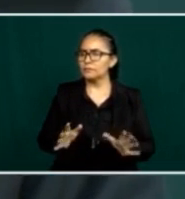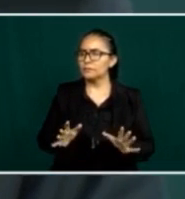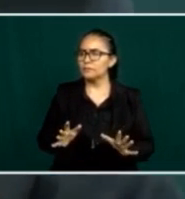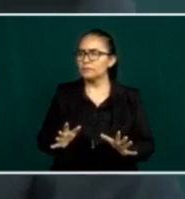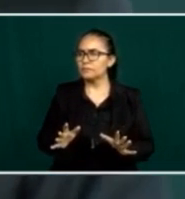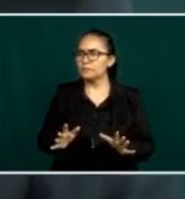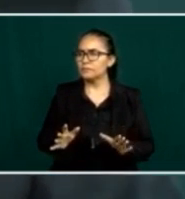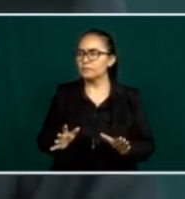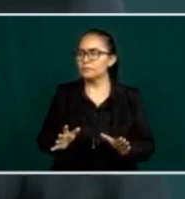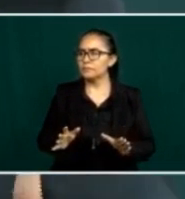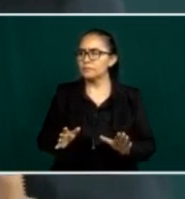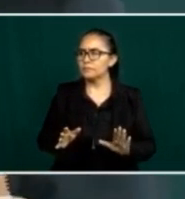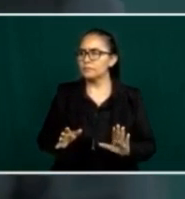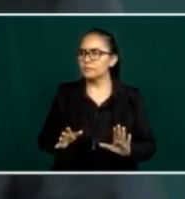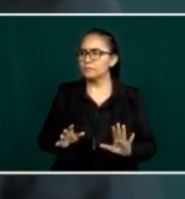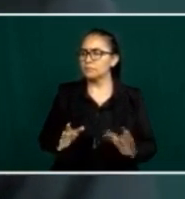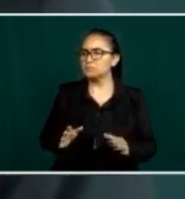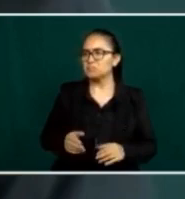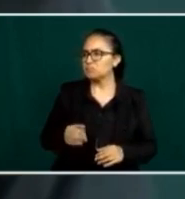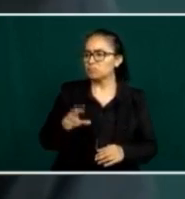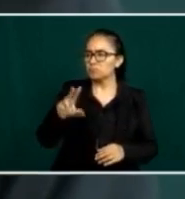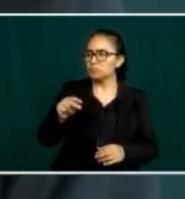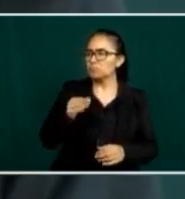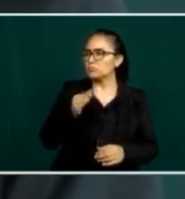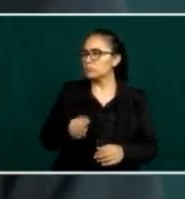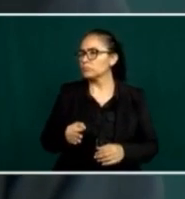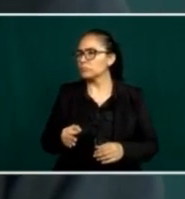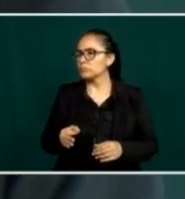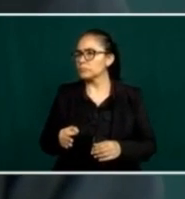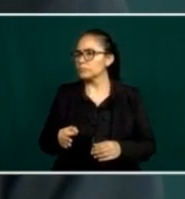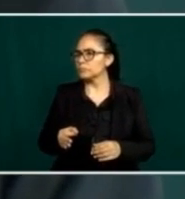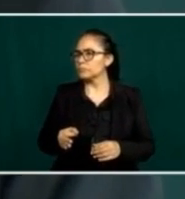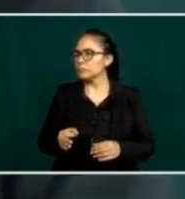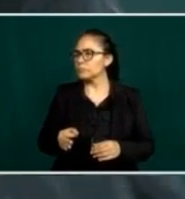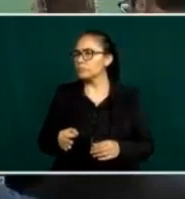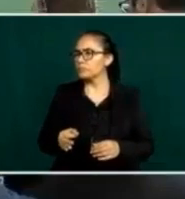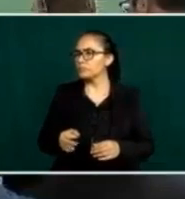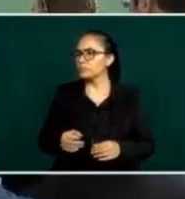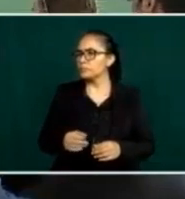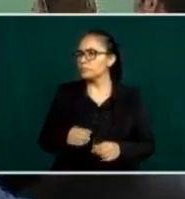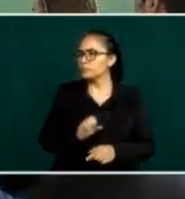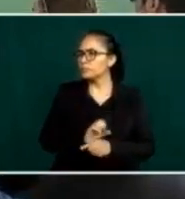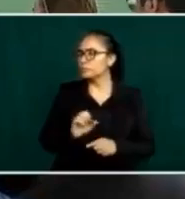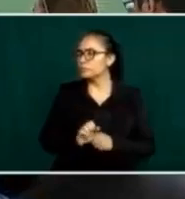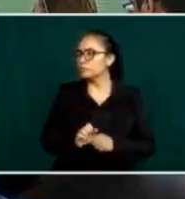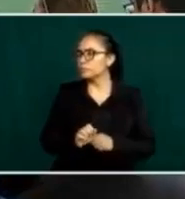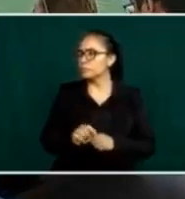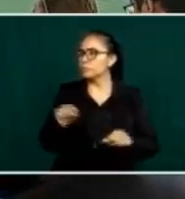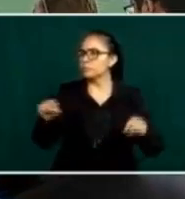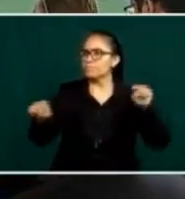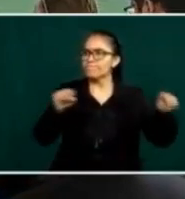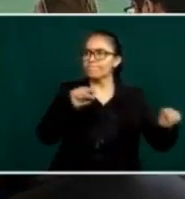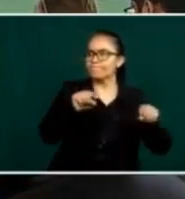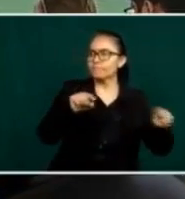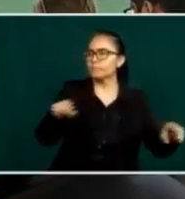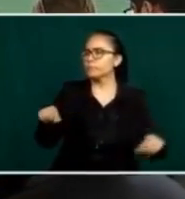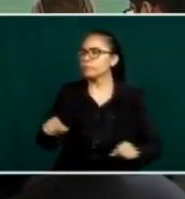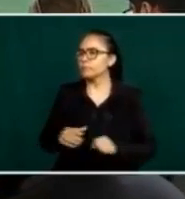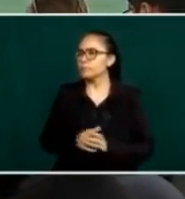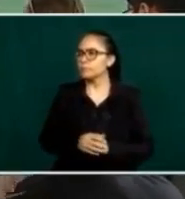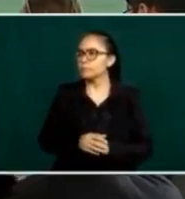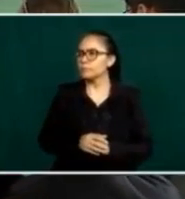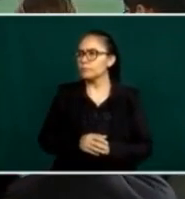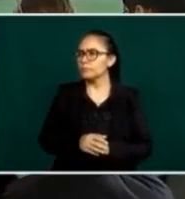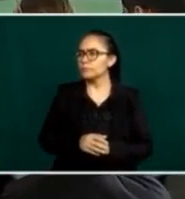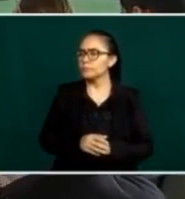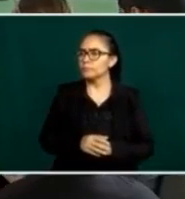resign themselves that we're not going to continue with that politics, and that from every area, from every